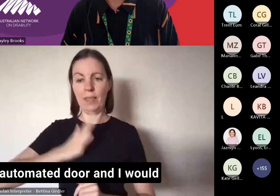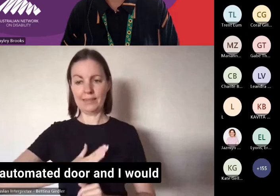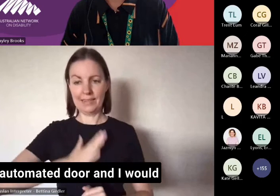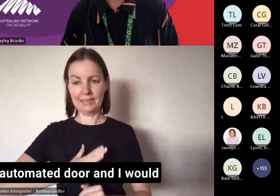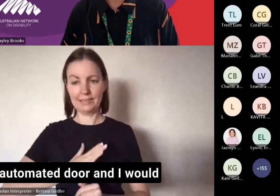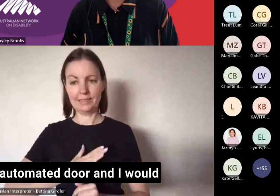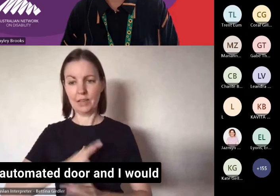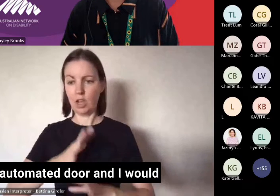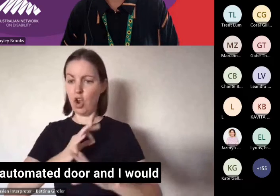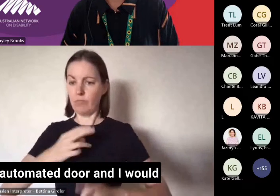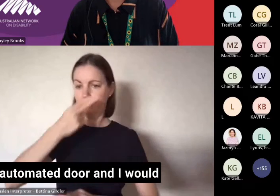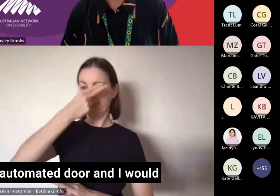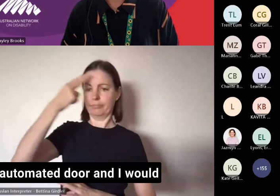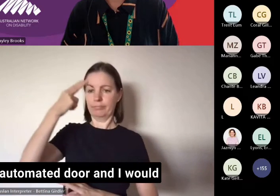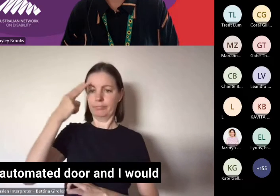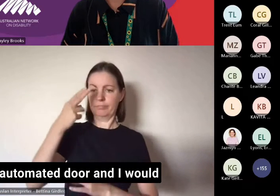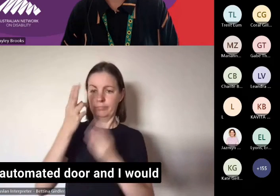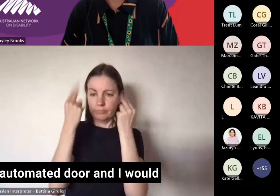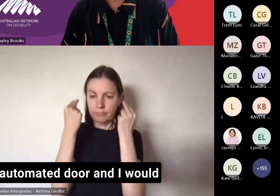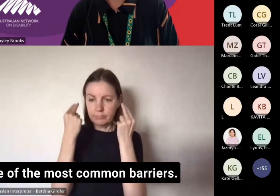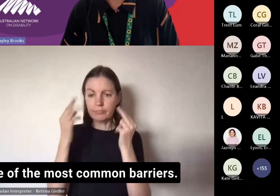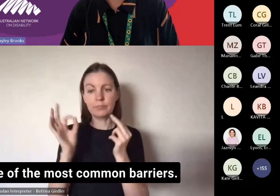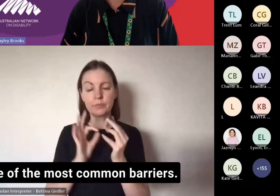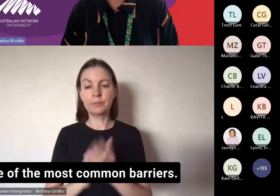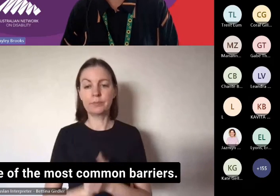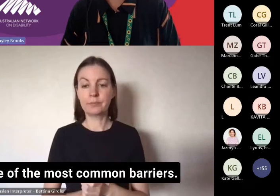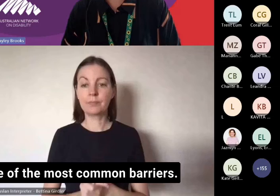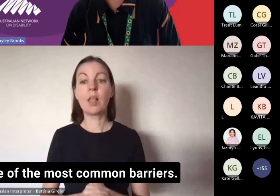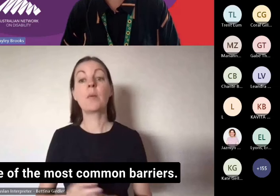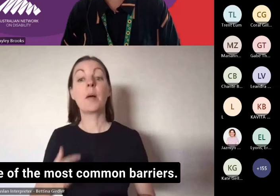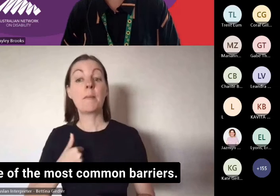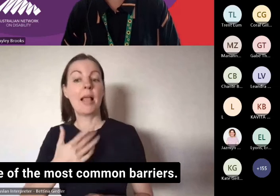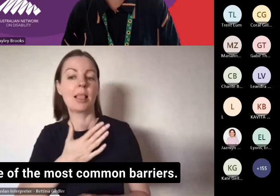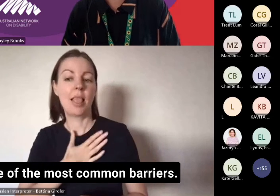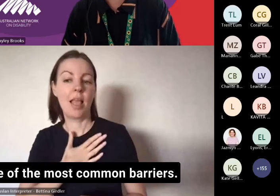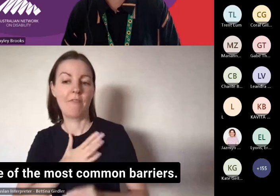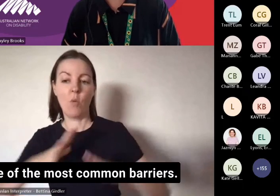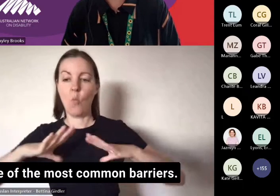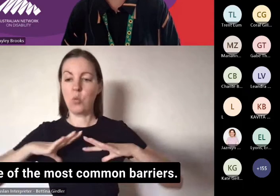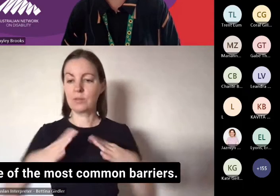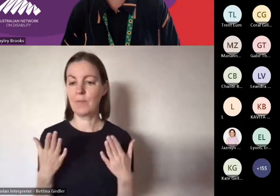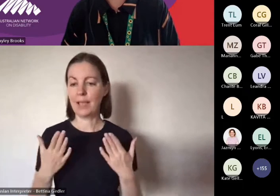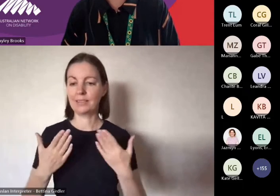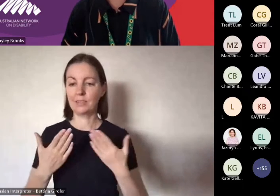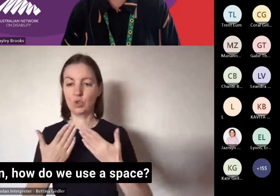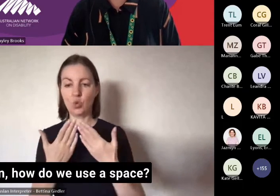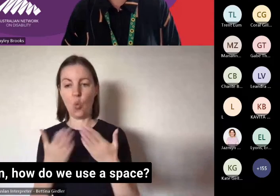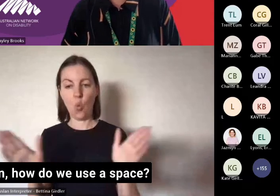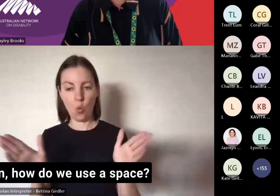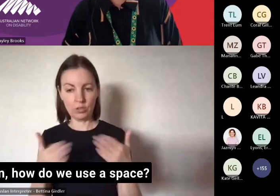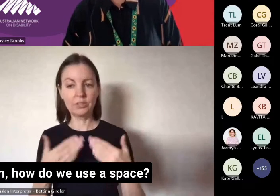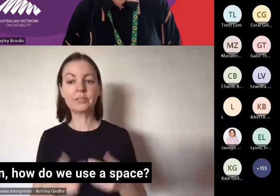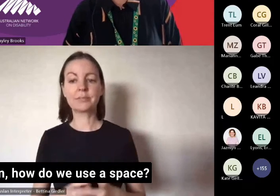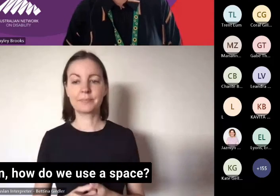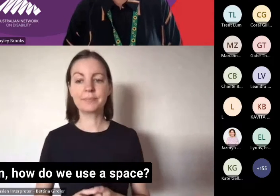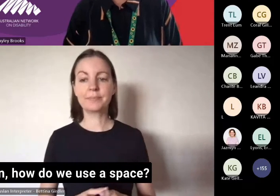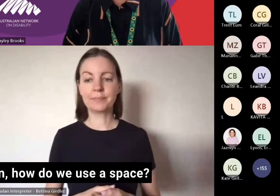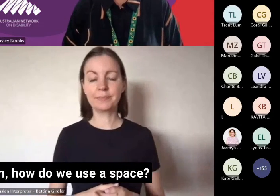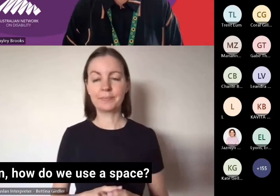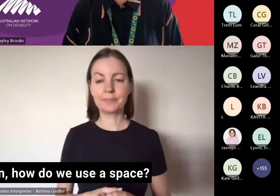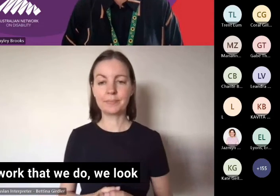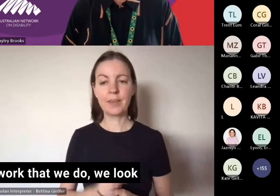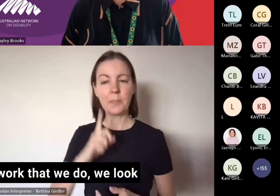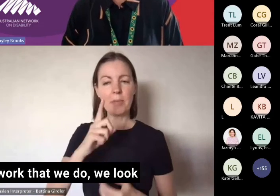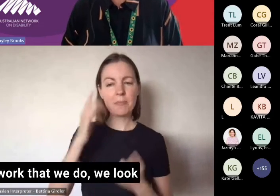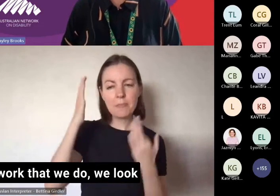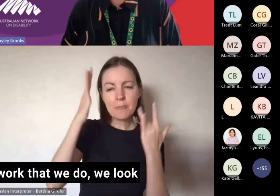But yeah, I love an automated door, and I would say that's probably like one of the most common barriers. But thinking again, how do we use